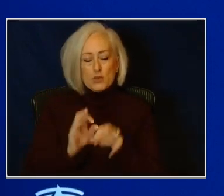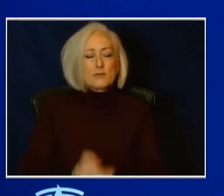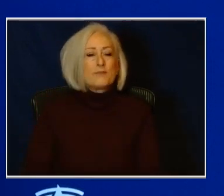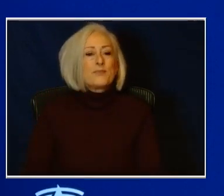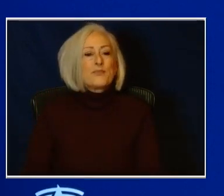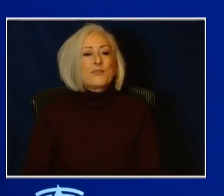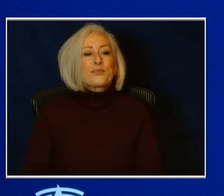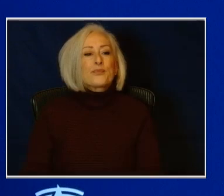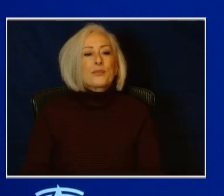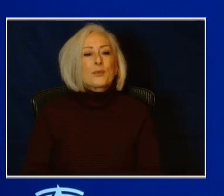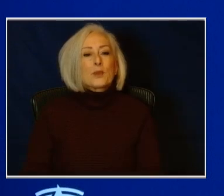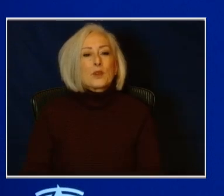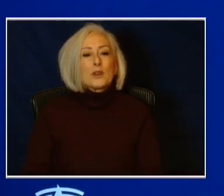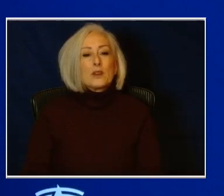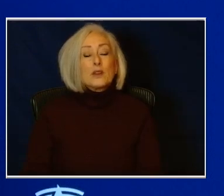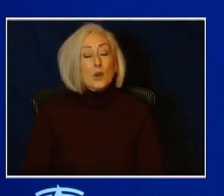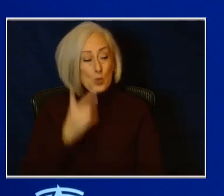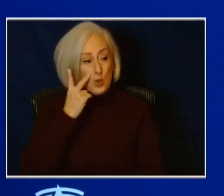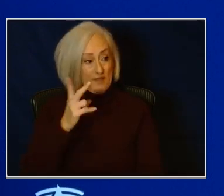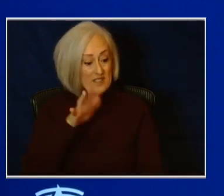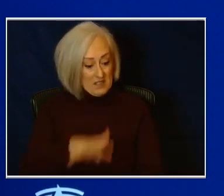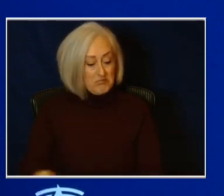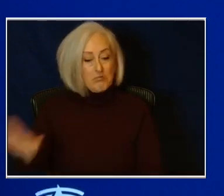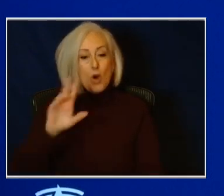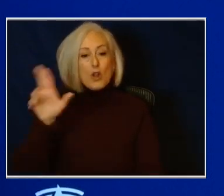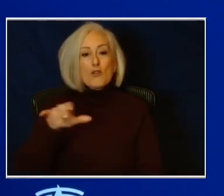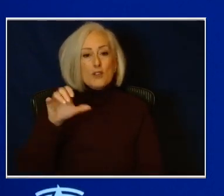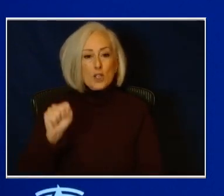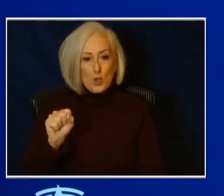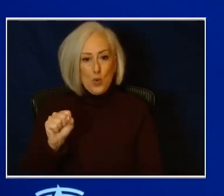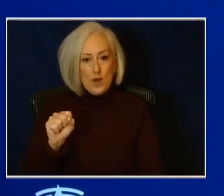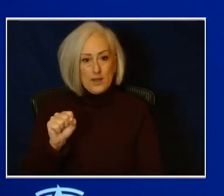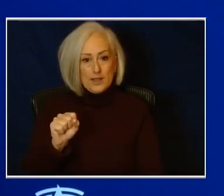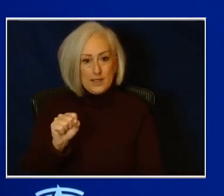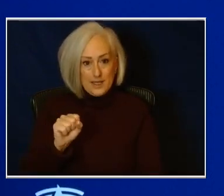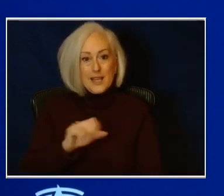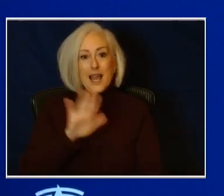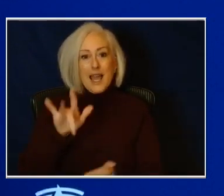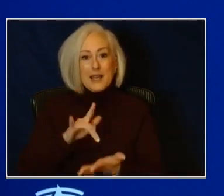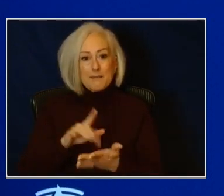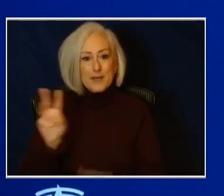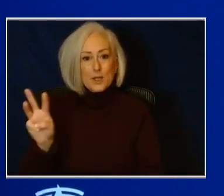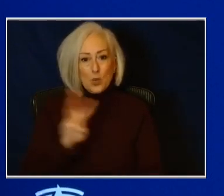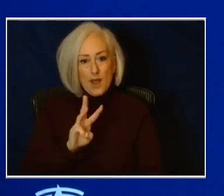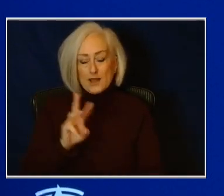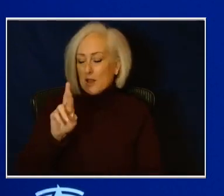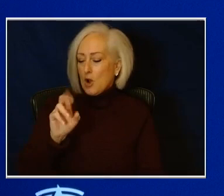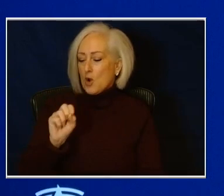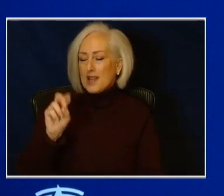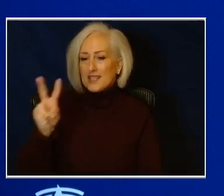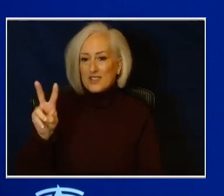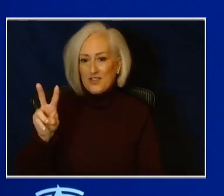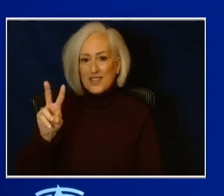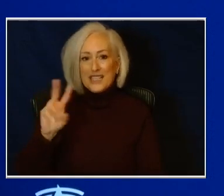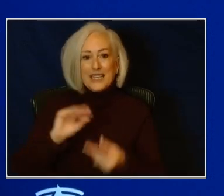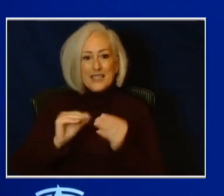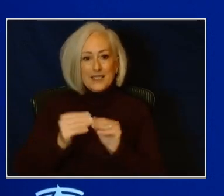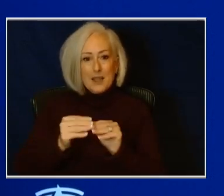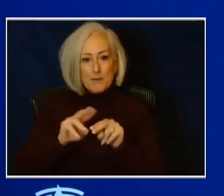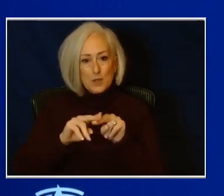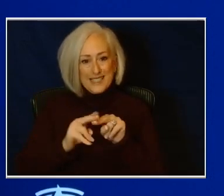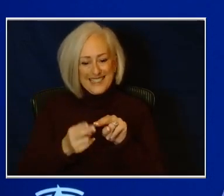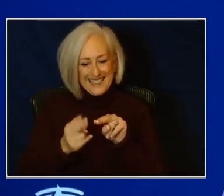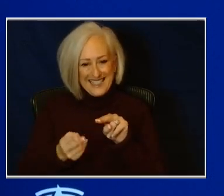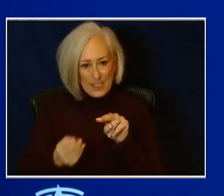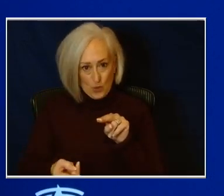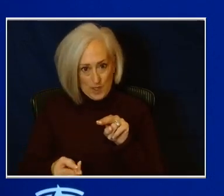probably seen nationally and in the Midwest a decline in the RSV cases as well as hospitalizations, according to the latest CDC